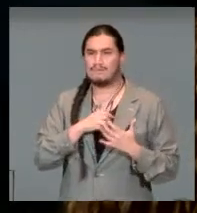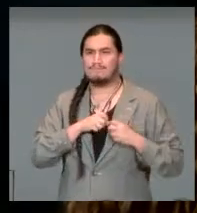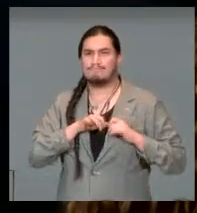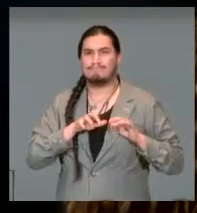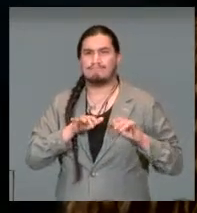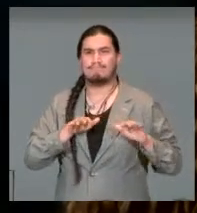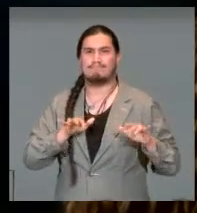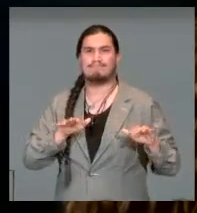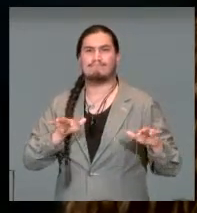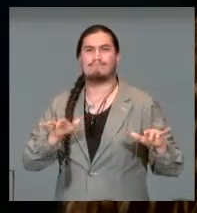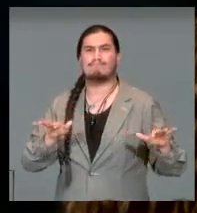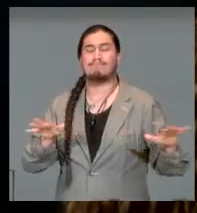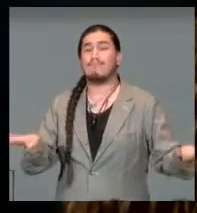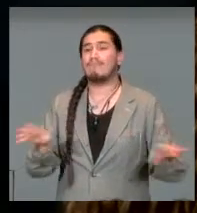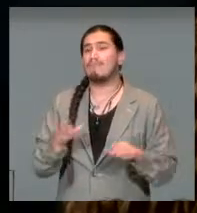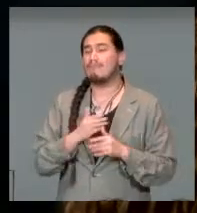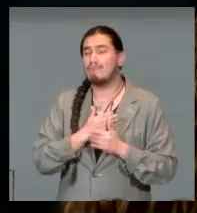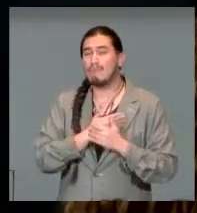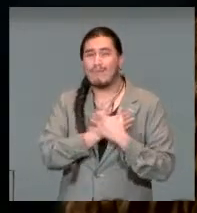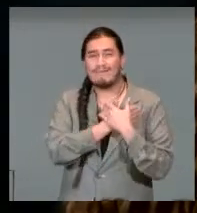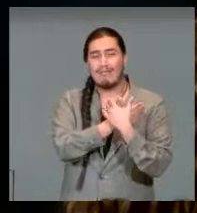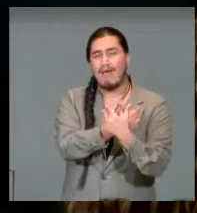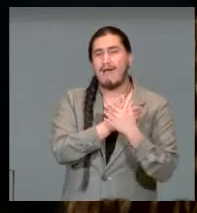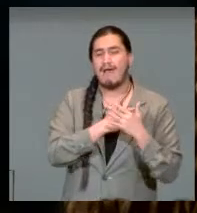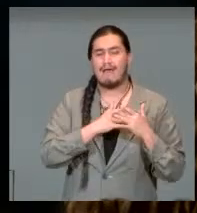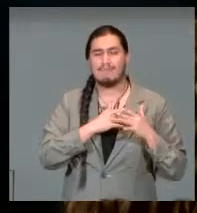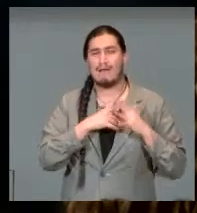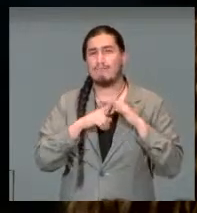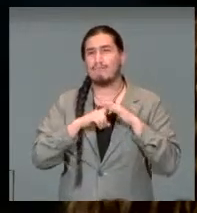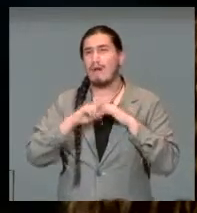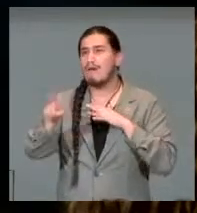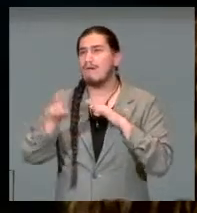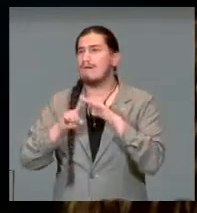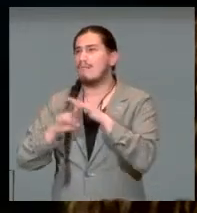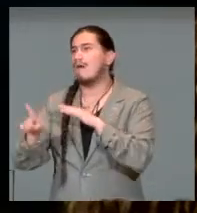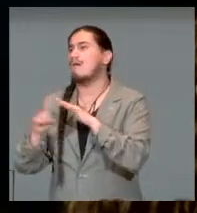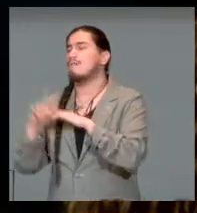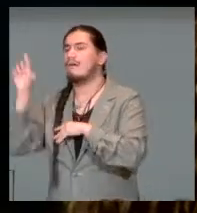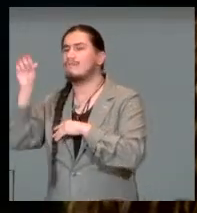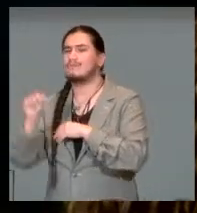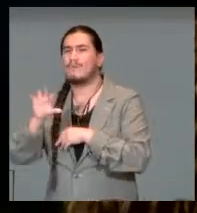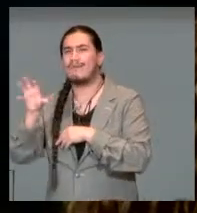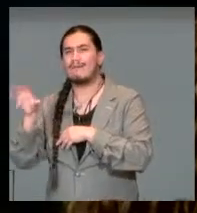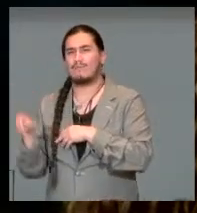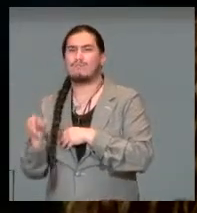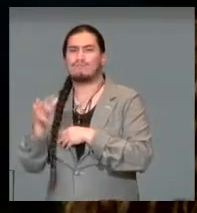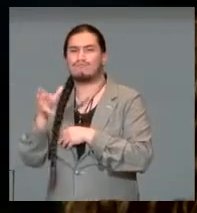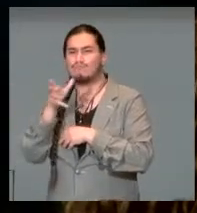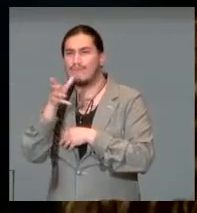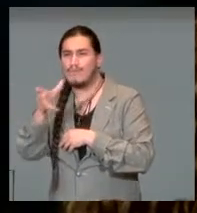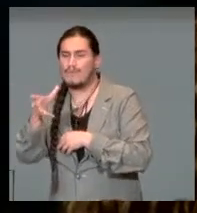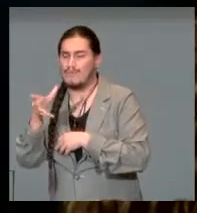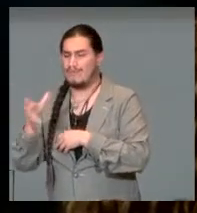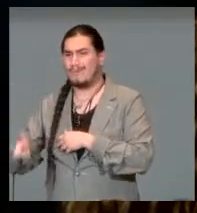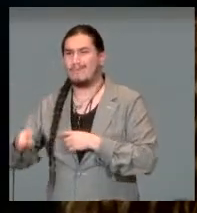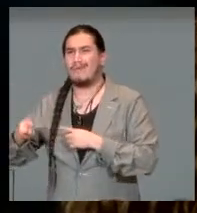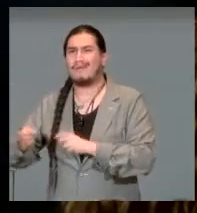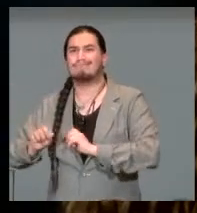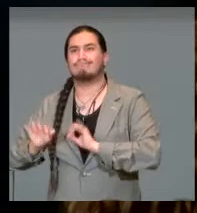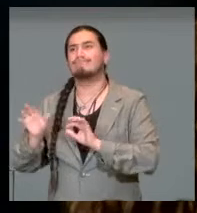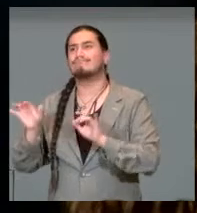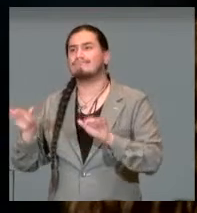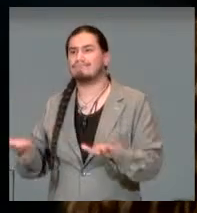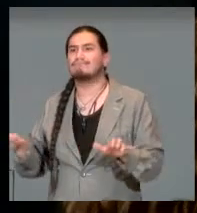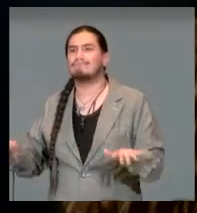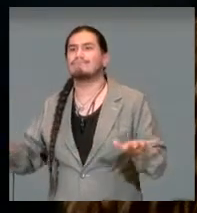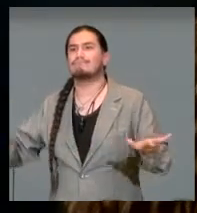radioactive. Butterflies escape from South African grandmothers' plastic bags on their way